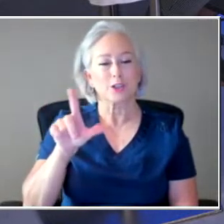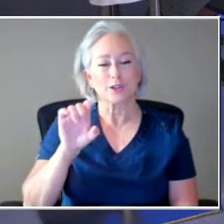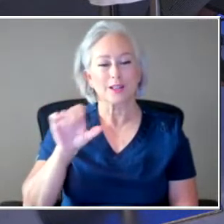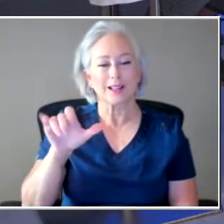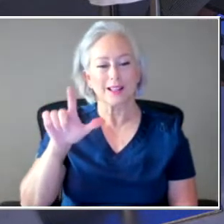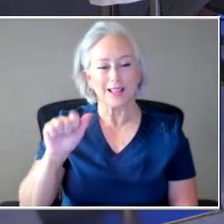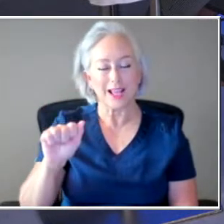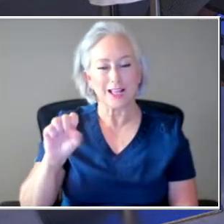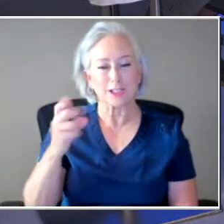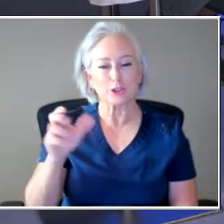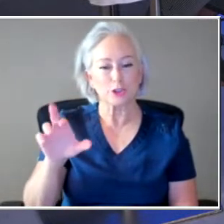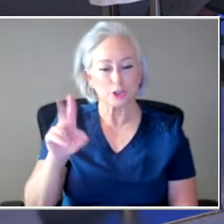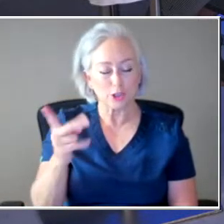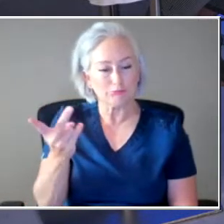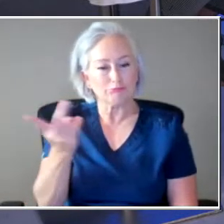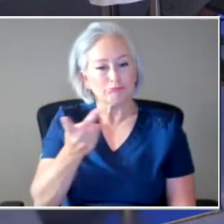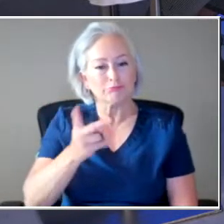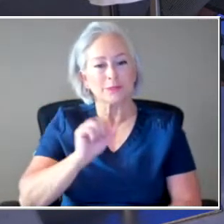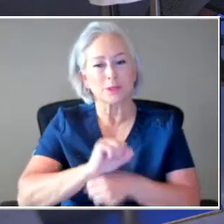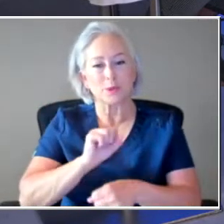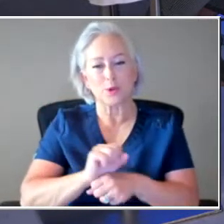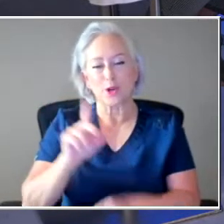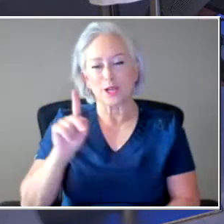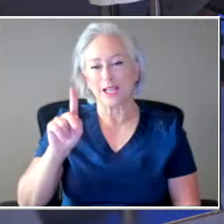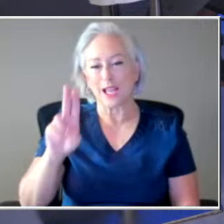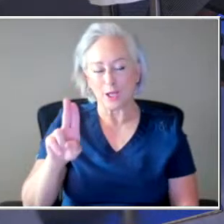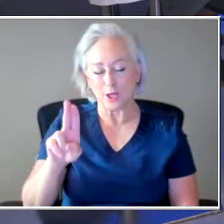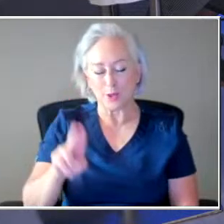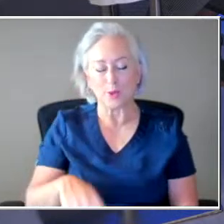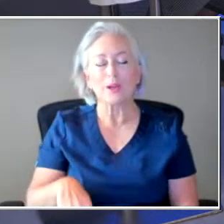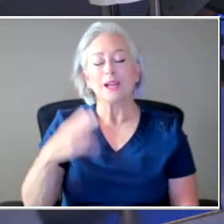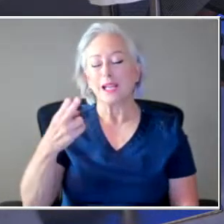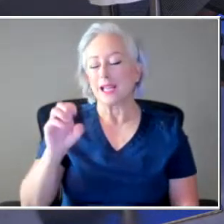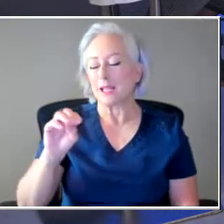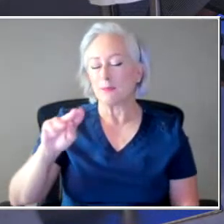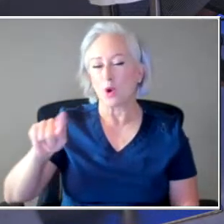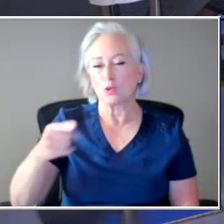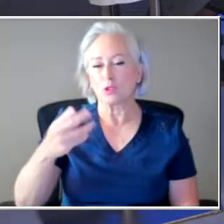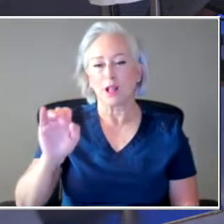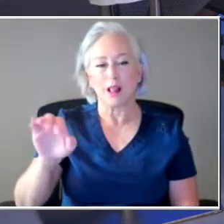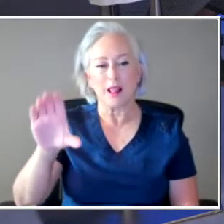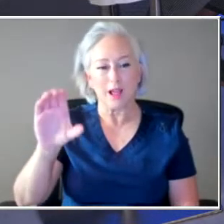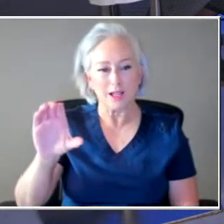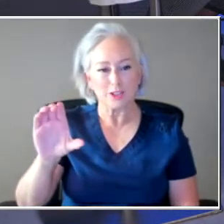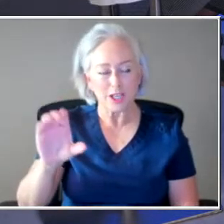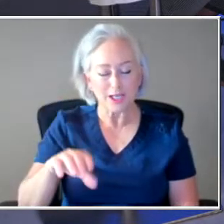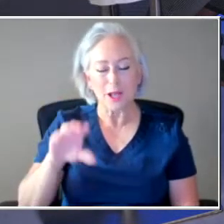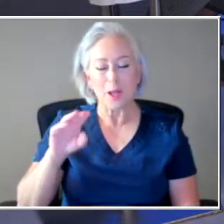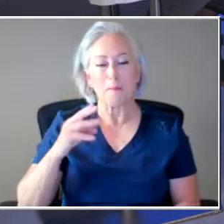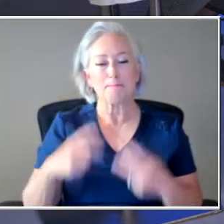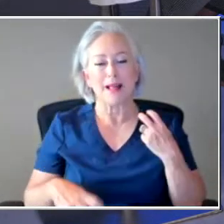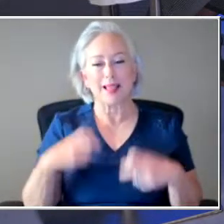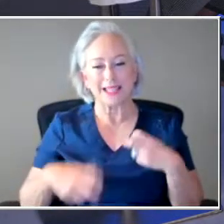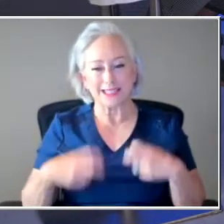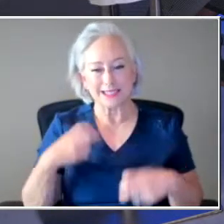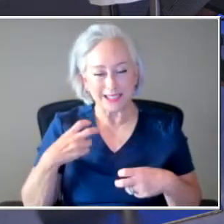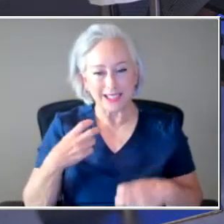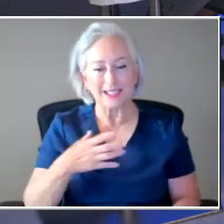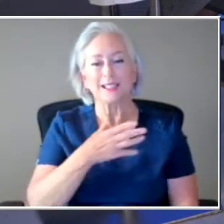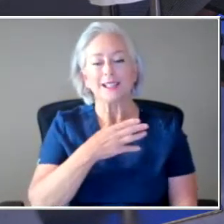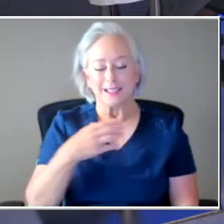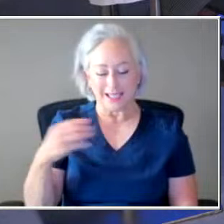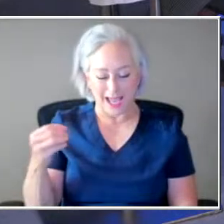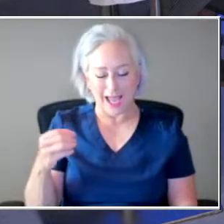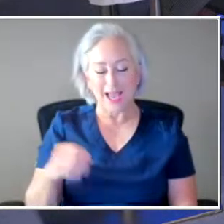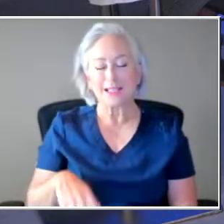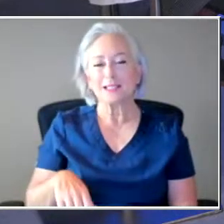Center's Division of Hematologic Malignancies and Cellular Therapeutics, where Dr. McGurk right here is the director. Good to have you